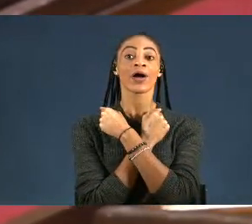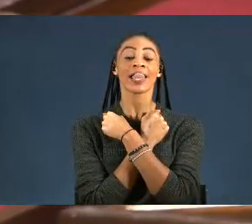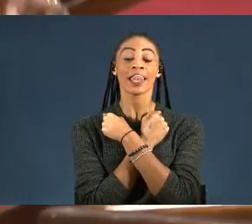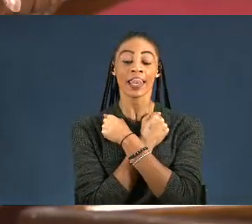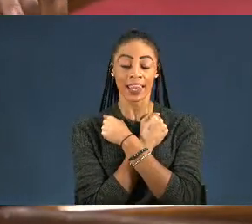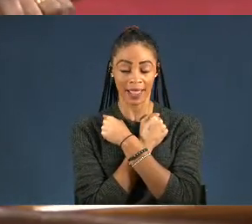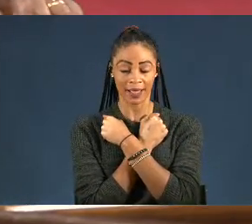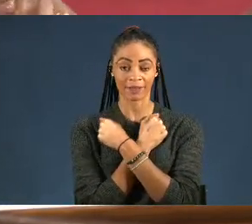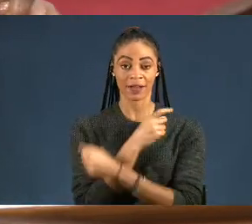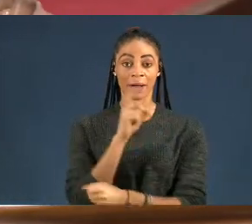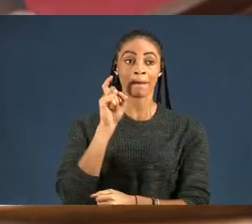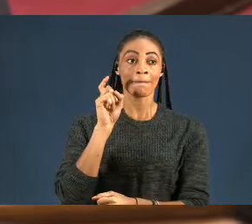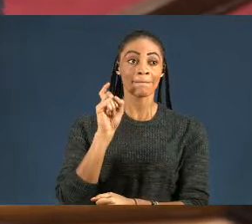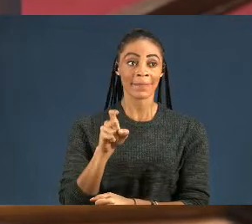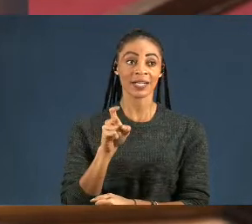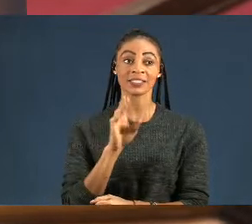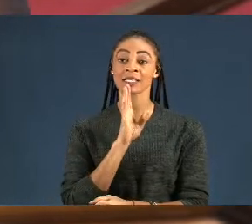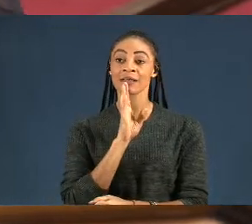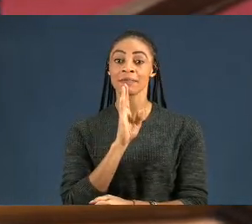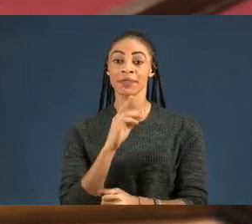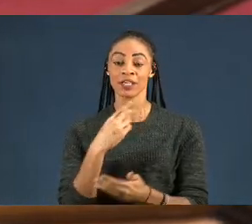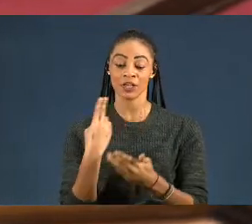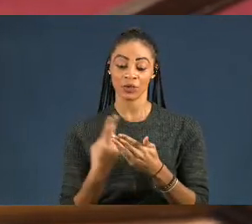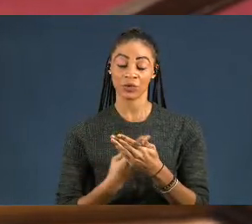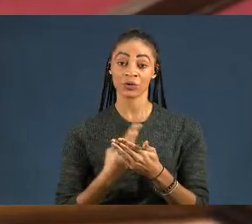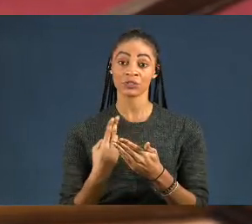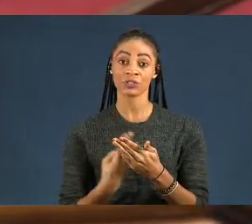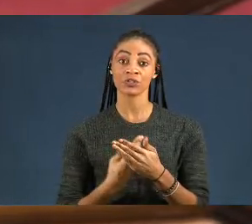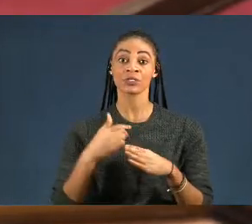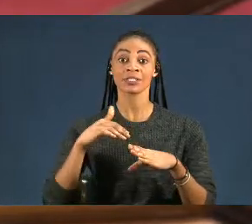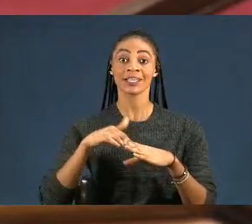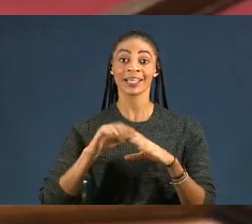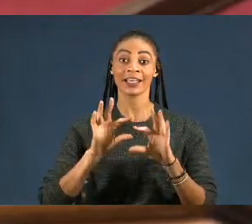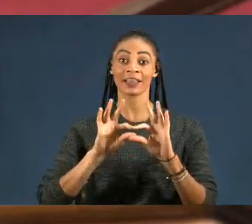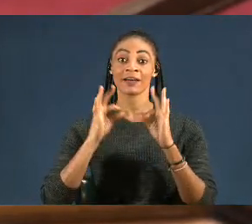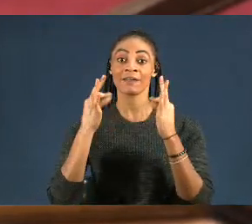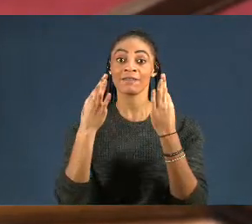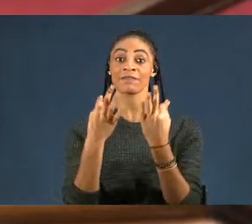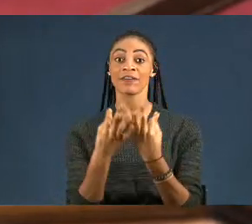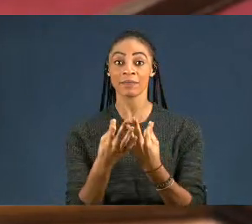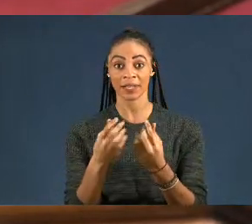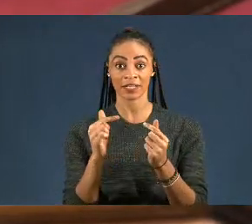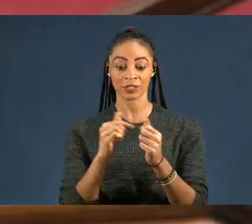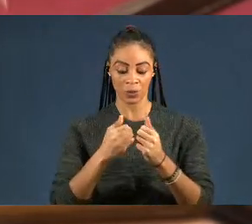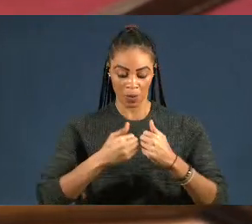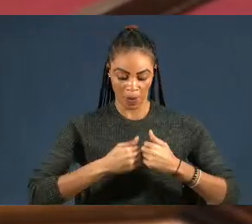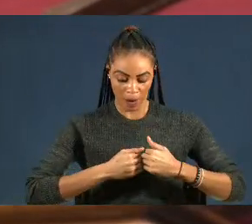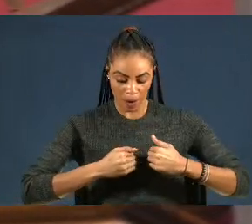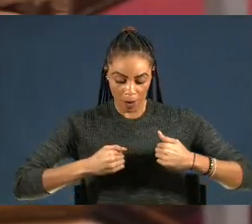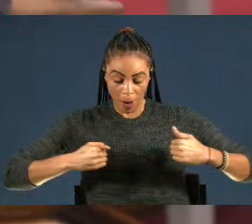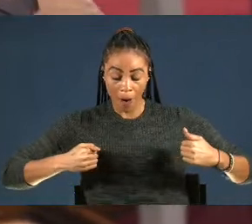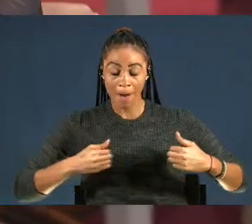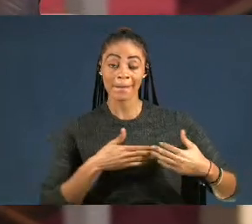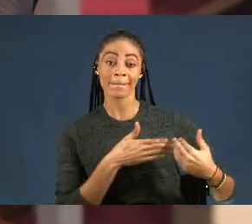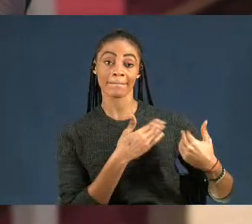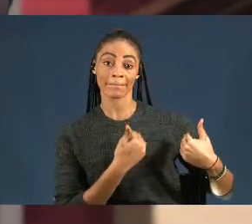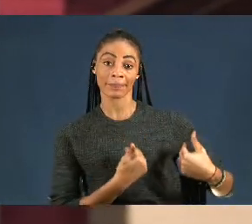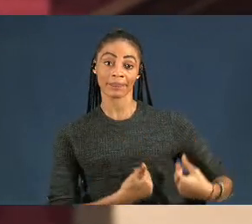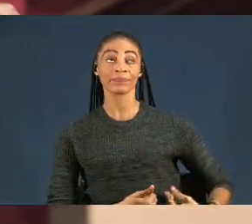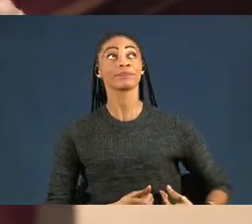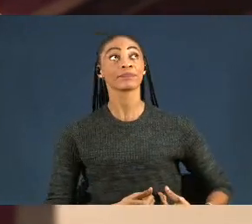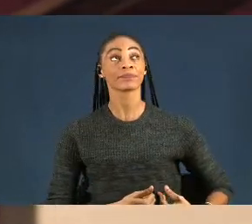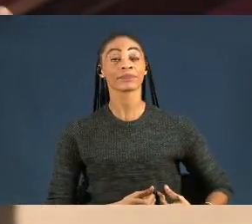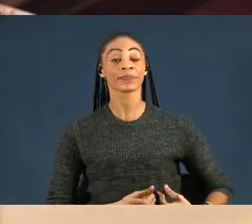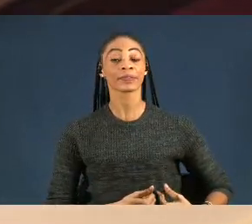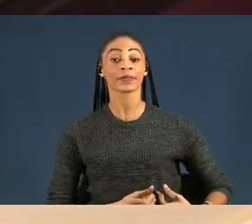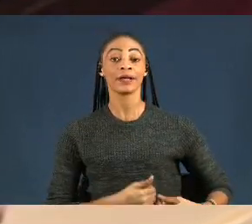the key of love must be used in the family to open the hearts of people. The key of love must be